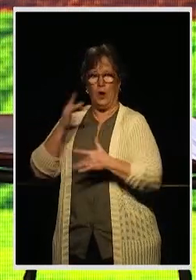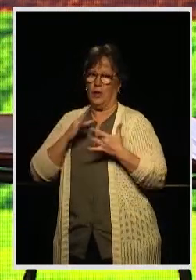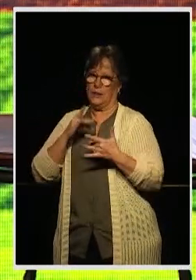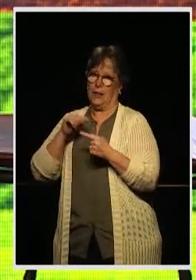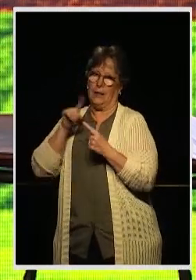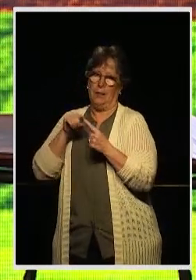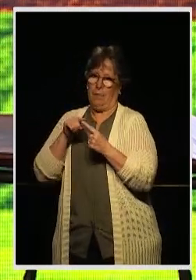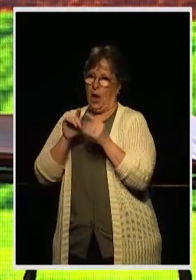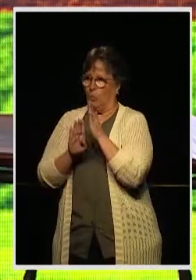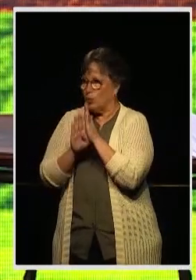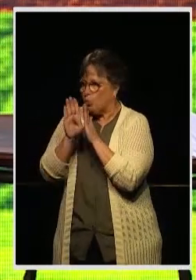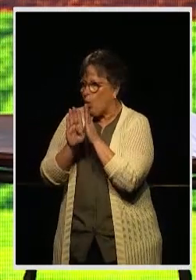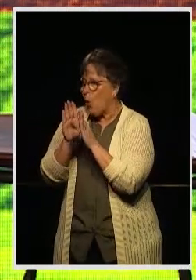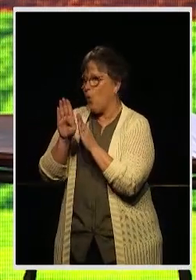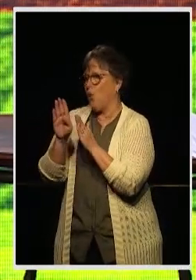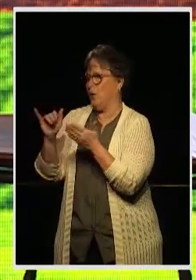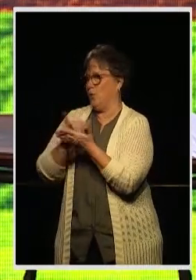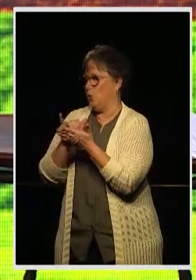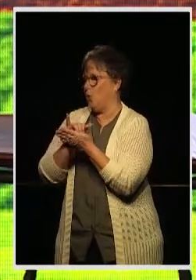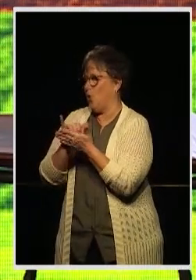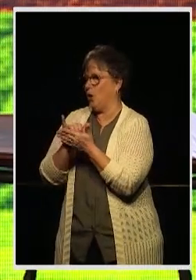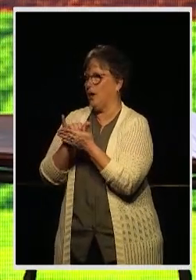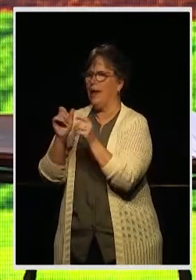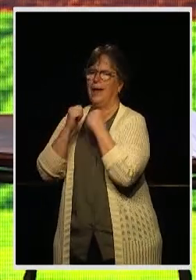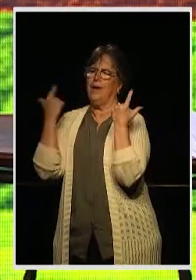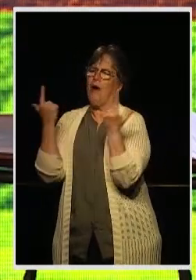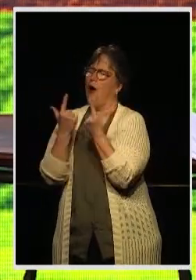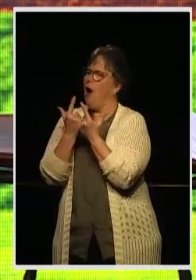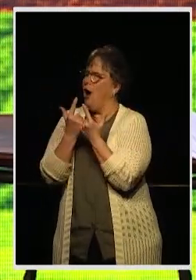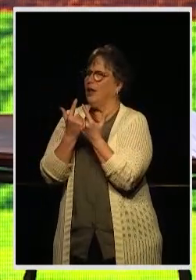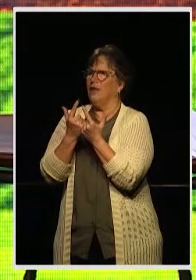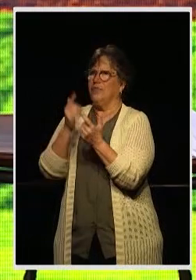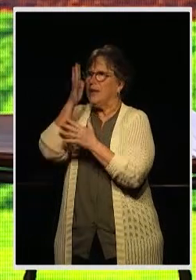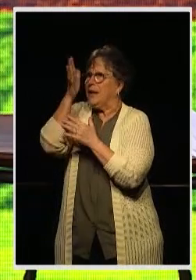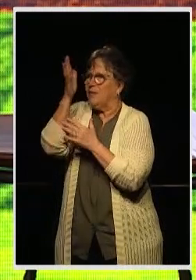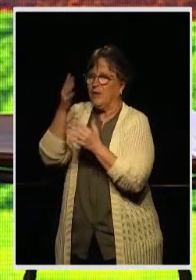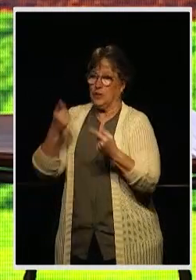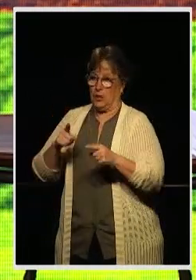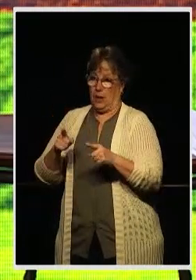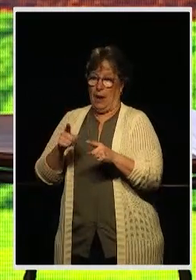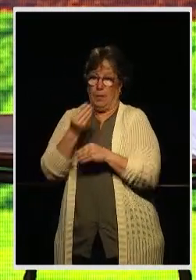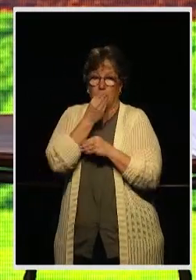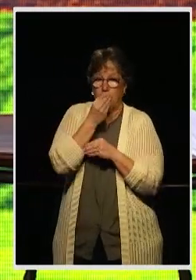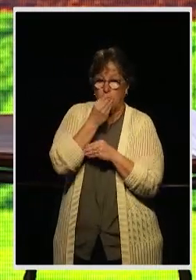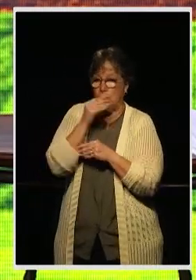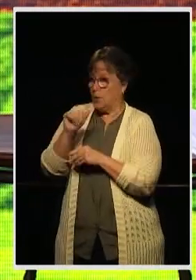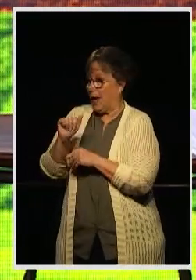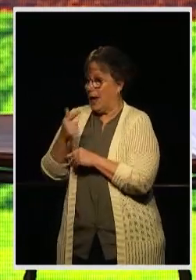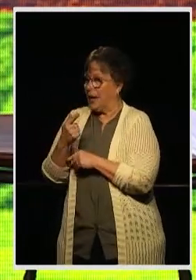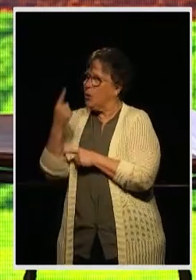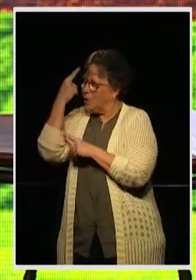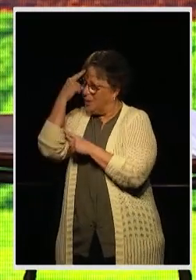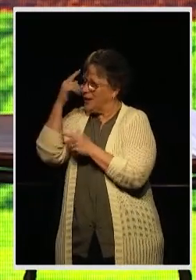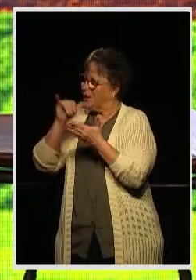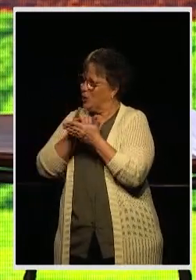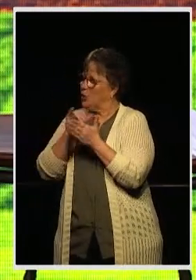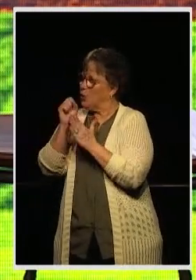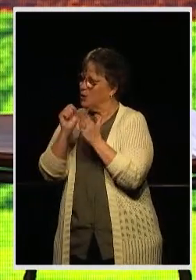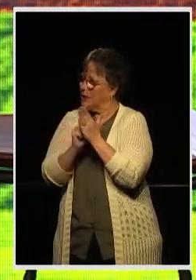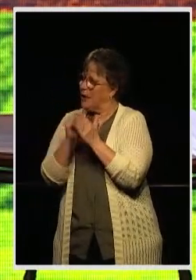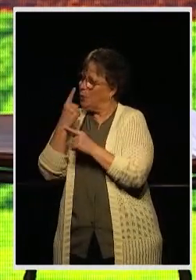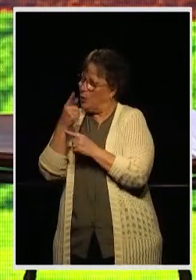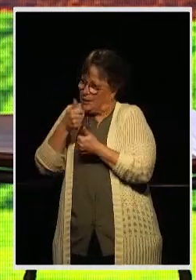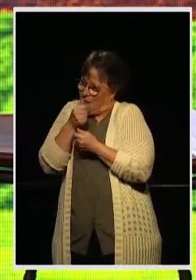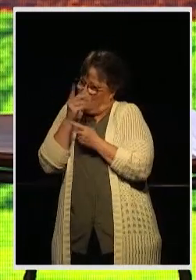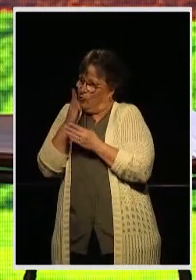York and all the innovations that are happening in food and agriculture. We believe New York State is one of the few places in the world where